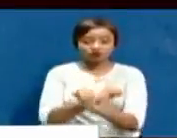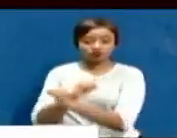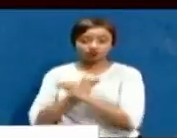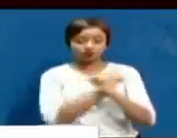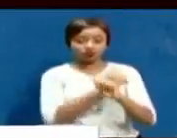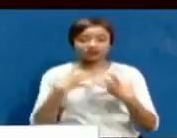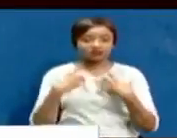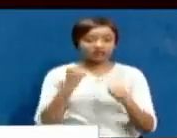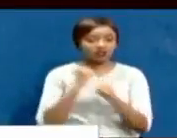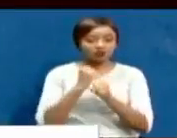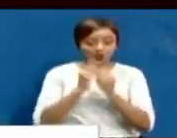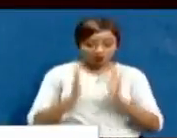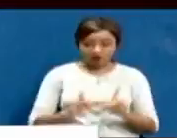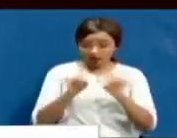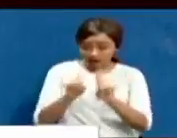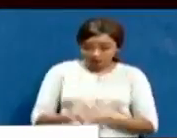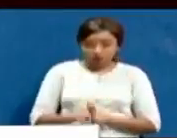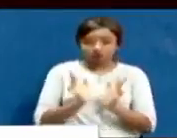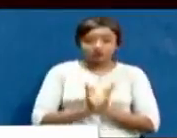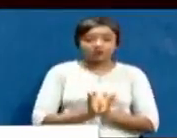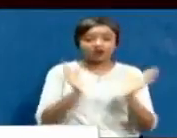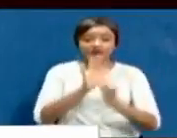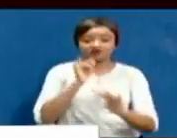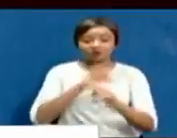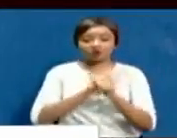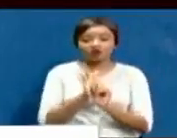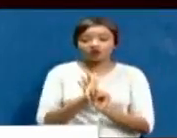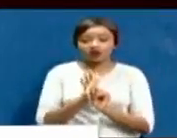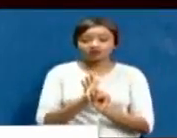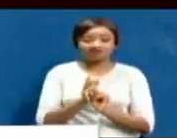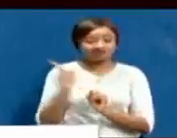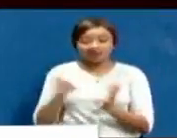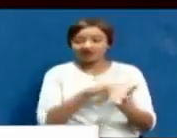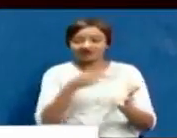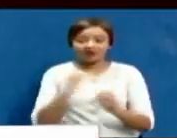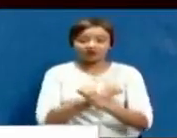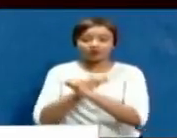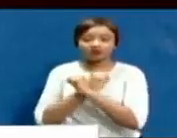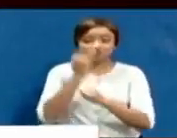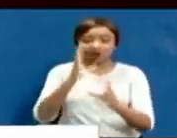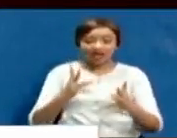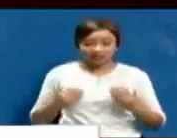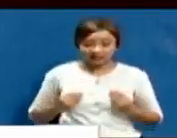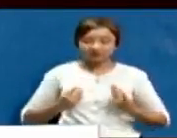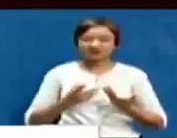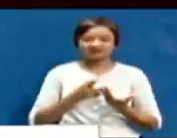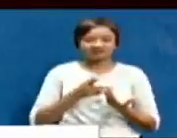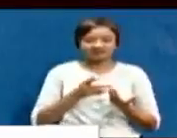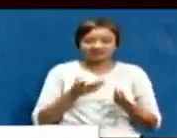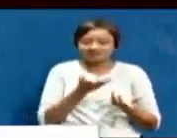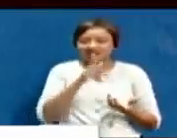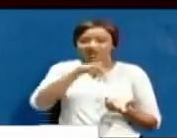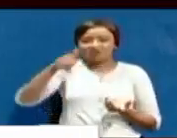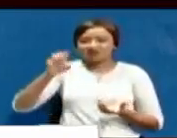protecting health workers and indeed the public against COVID-19 pandemic by allowing greedy and wongy, crooked